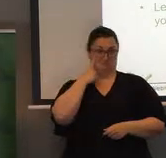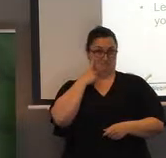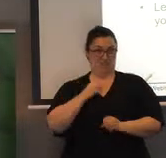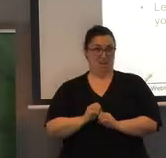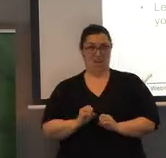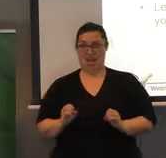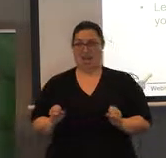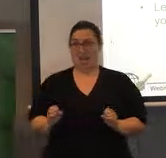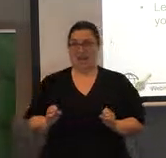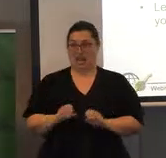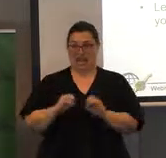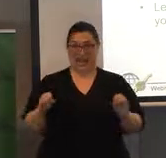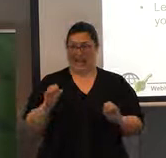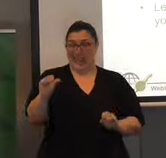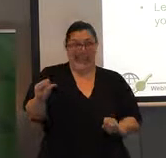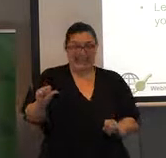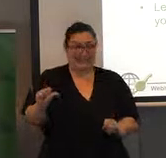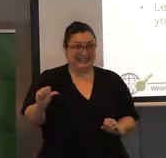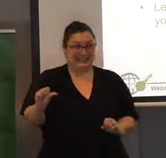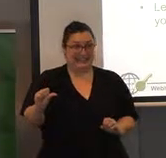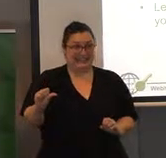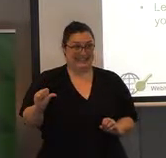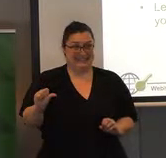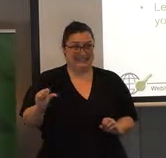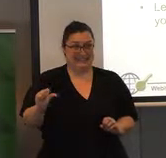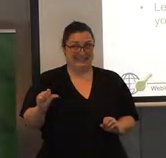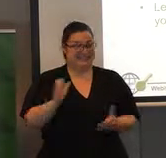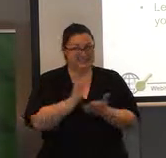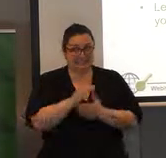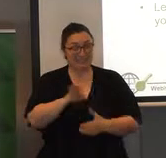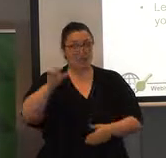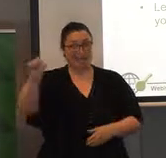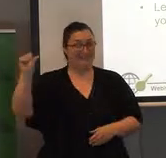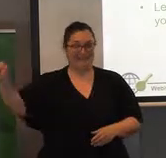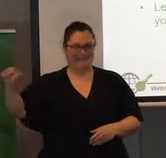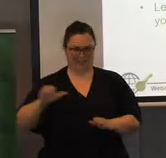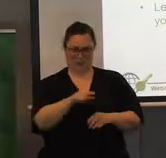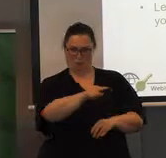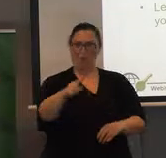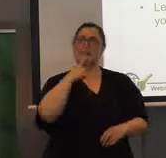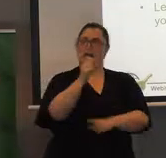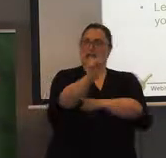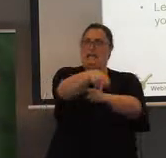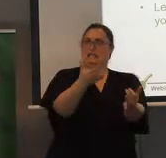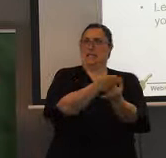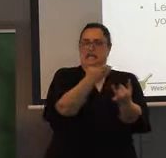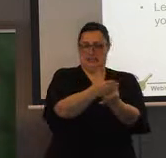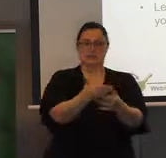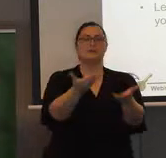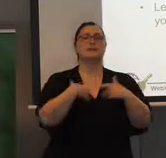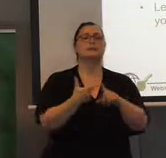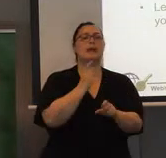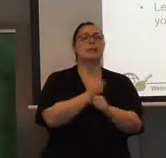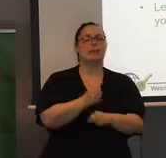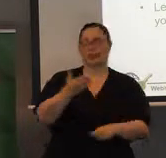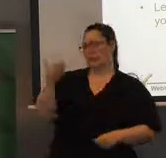know, not one of them even got to single A, and not by a country mile. So how could they say they were accessible when